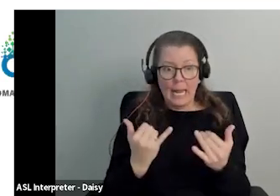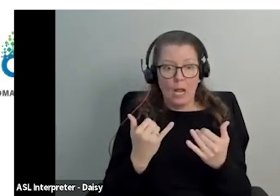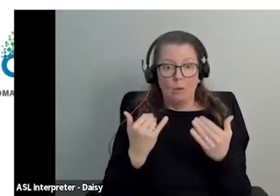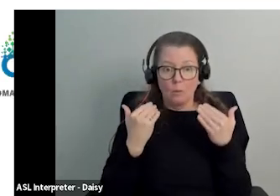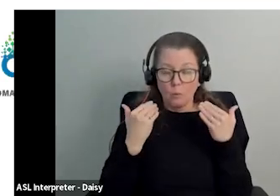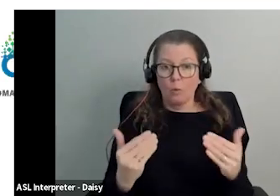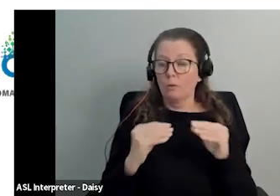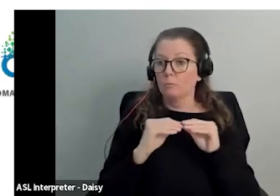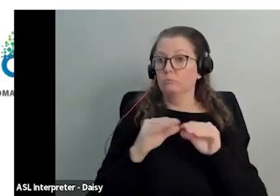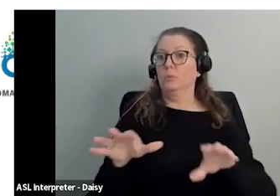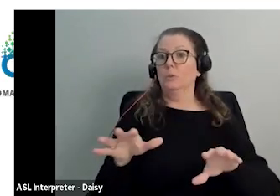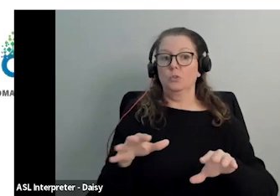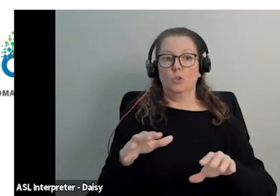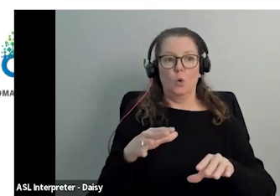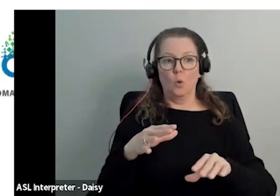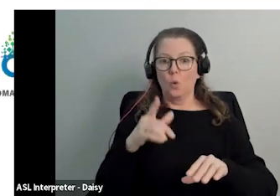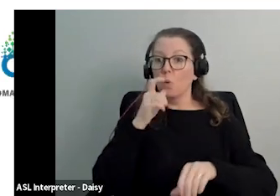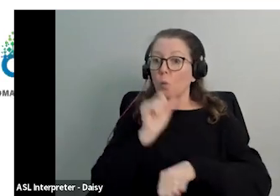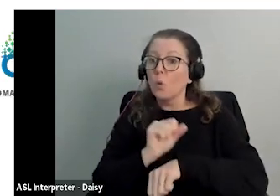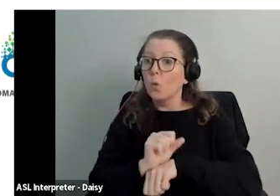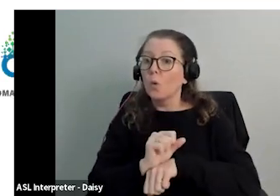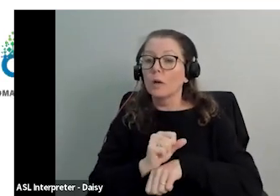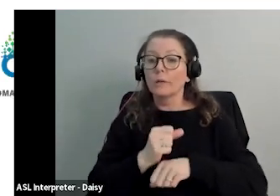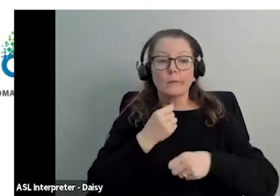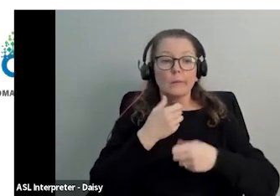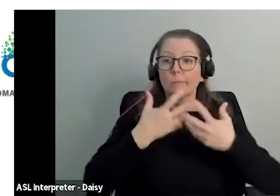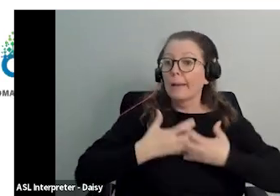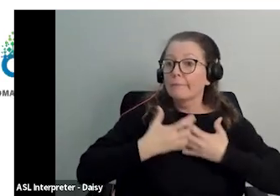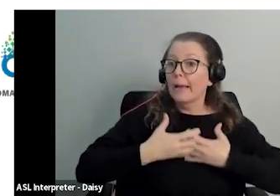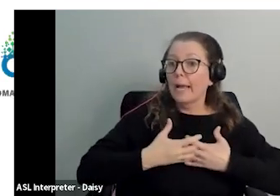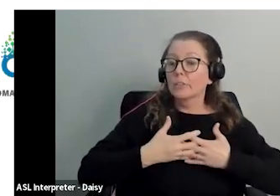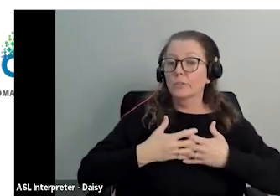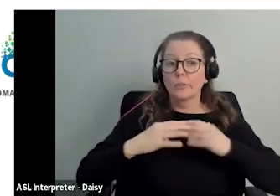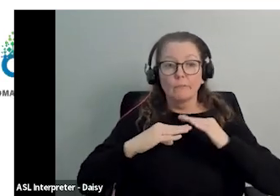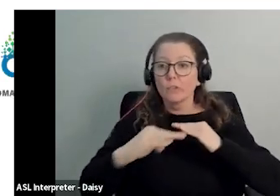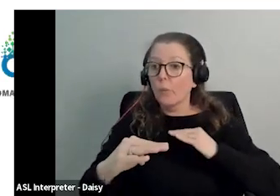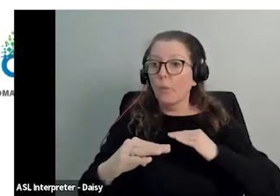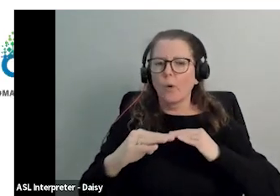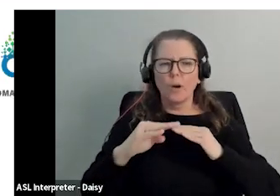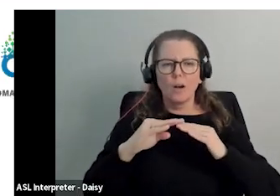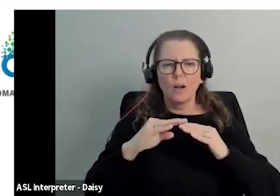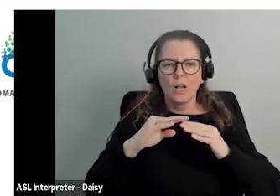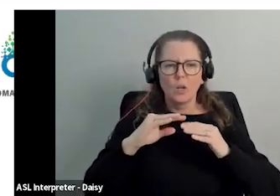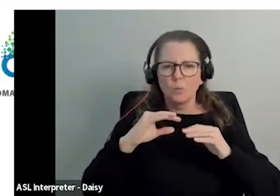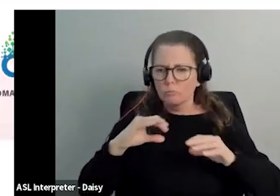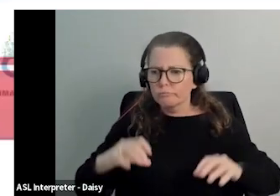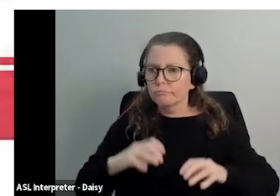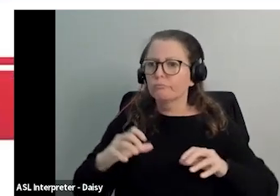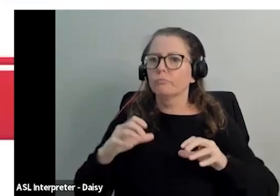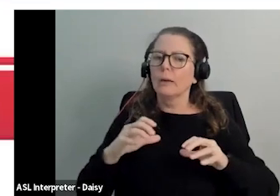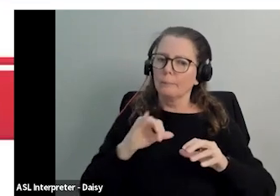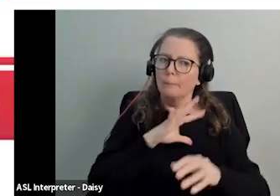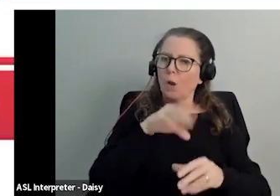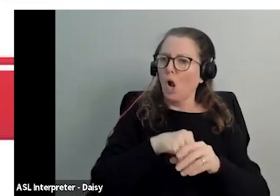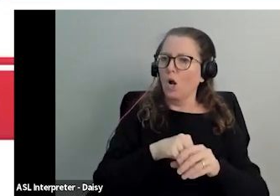on the shop floor with the workers, talking about digital work instructions and root cause analysis, all of this is part of the